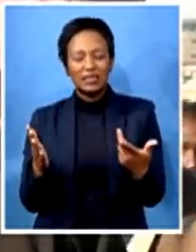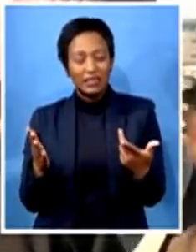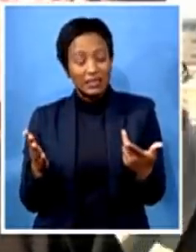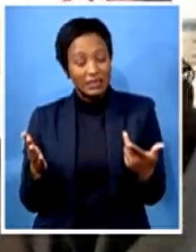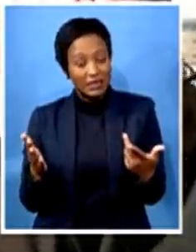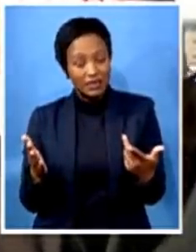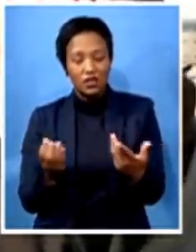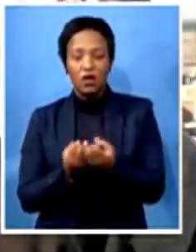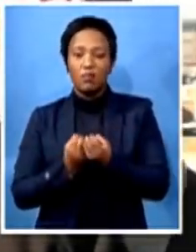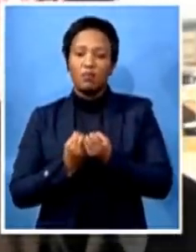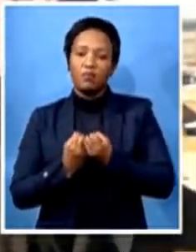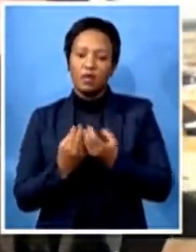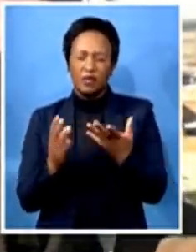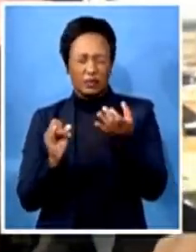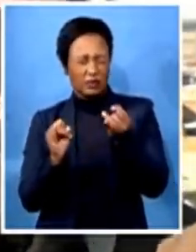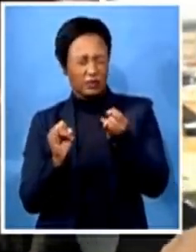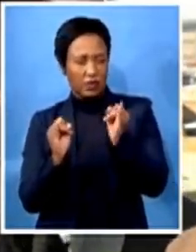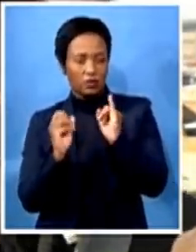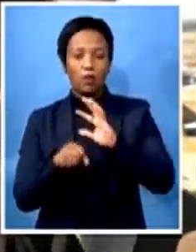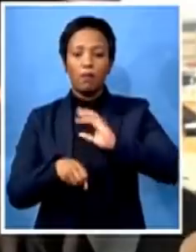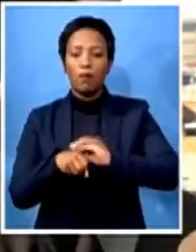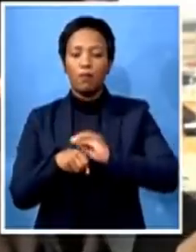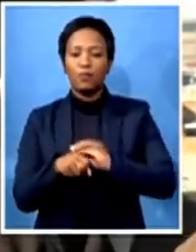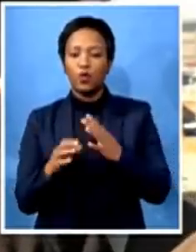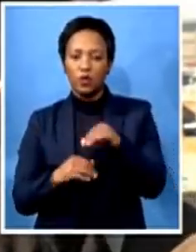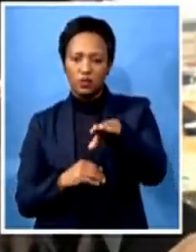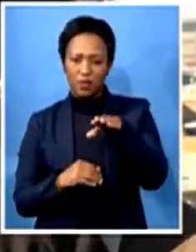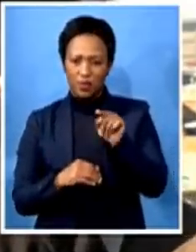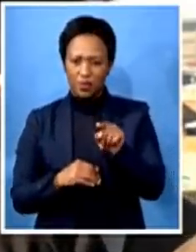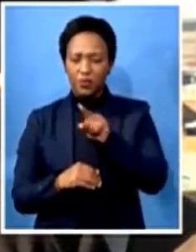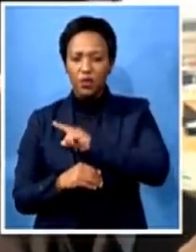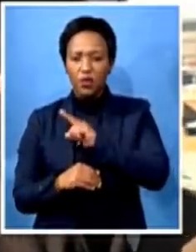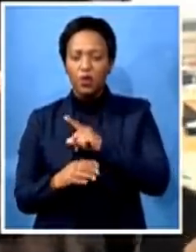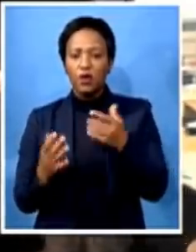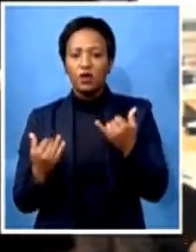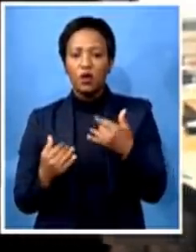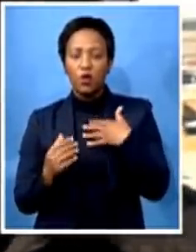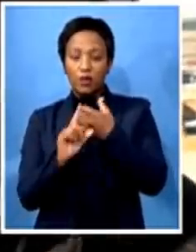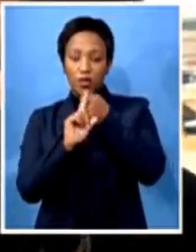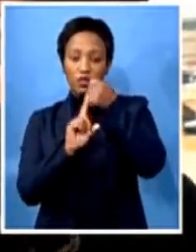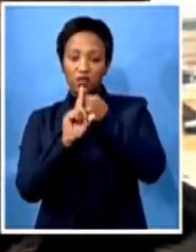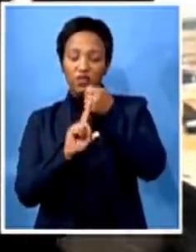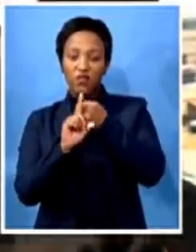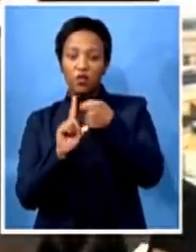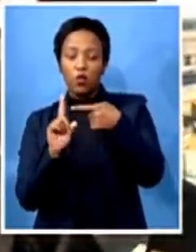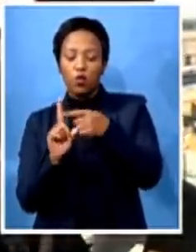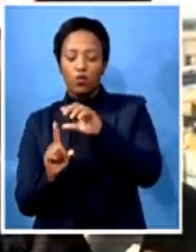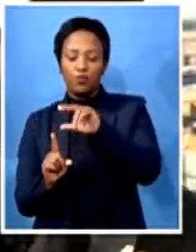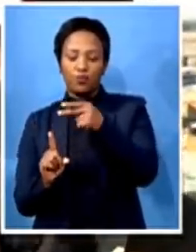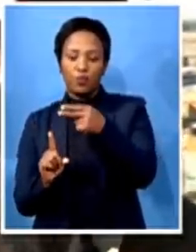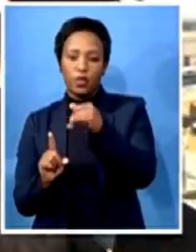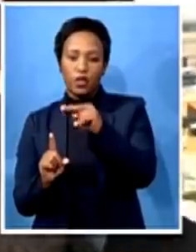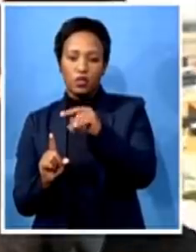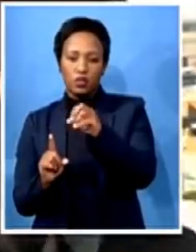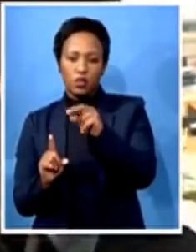problem in Zimbabwe is when activists such as Chinono are denied the right to